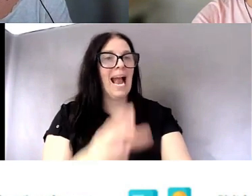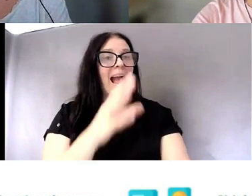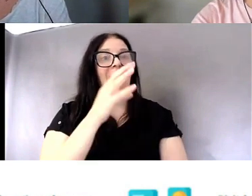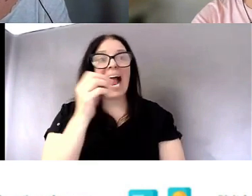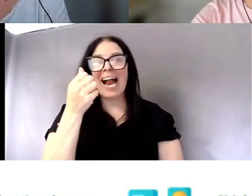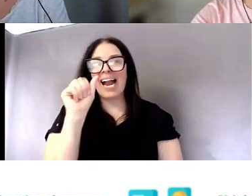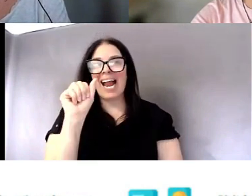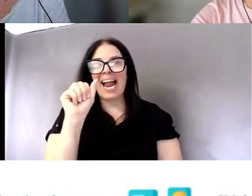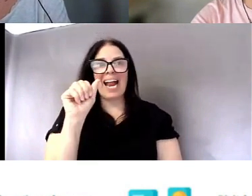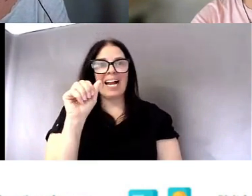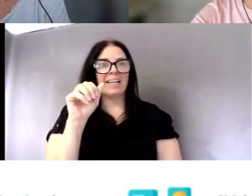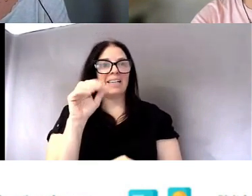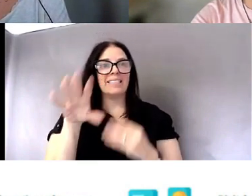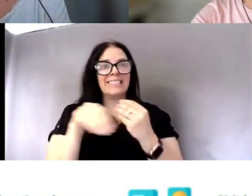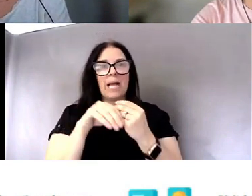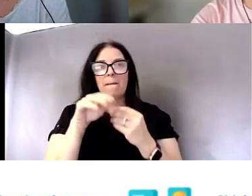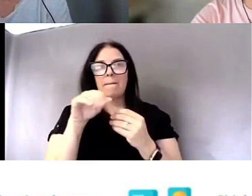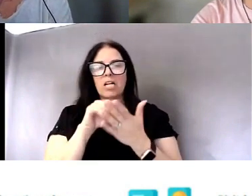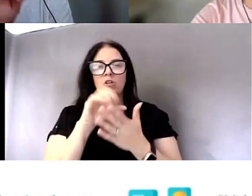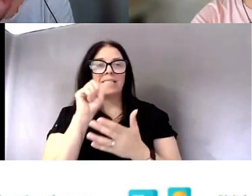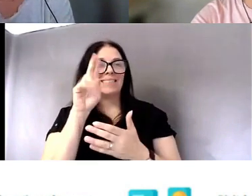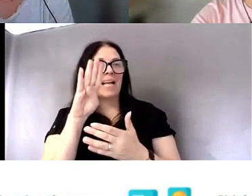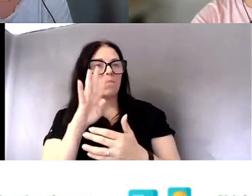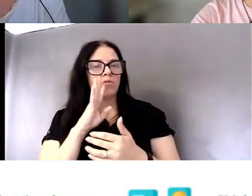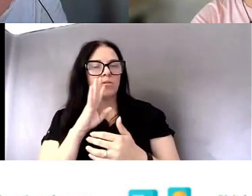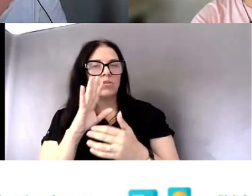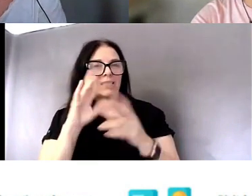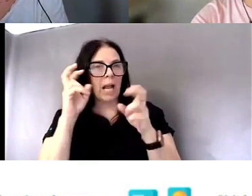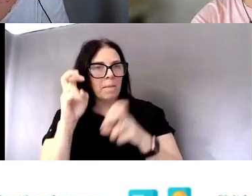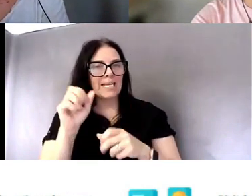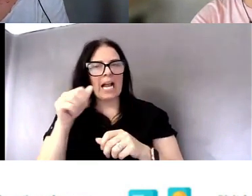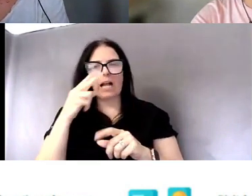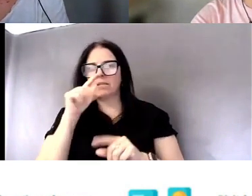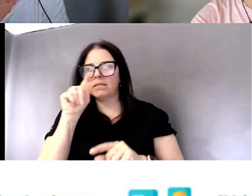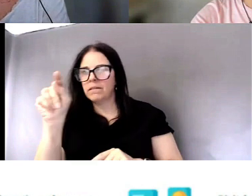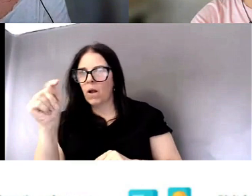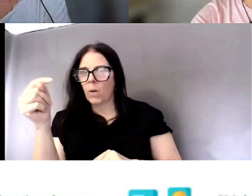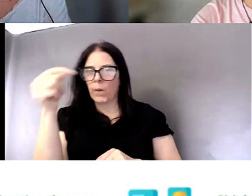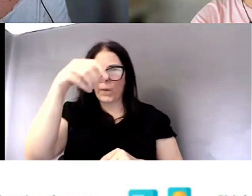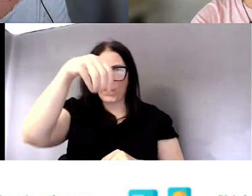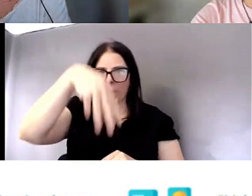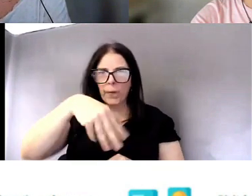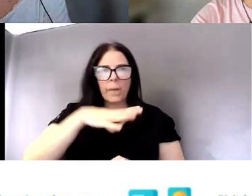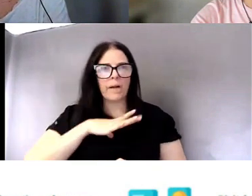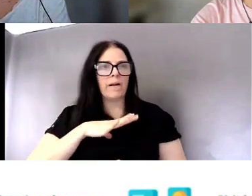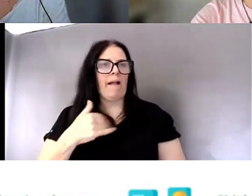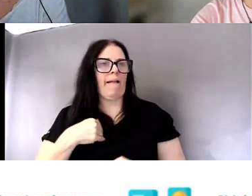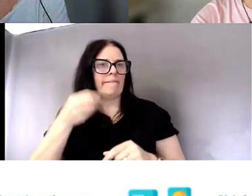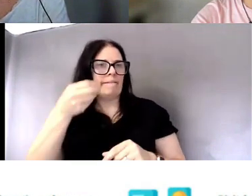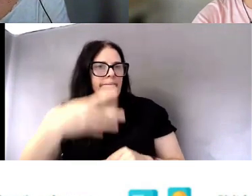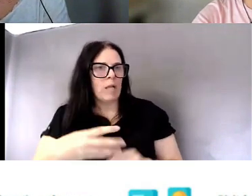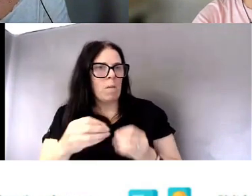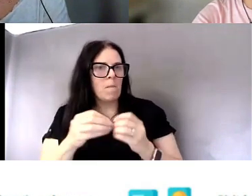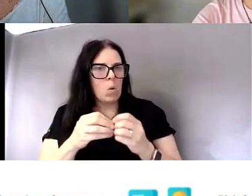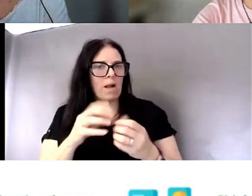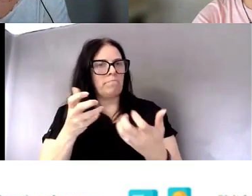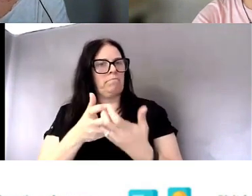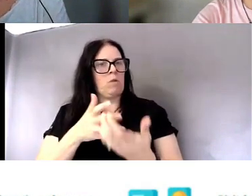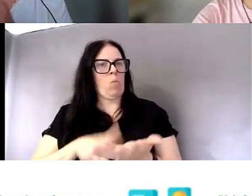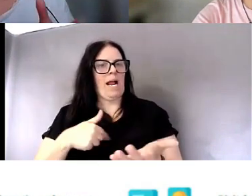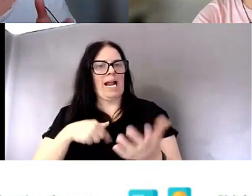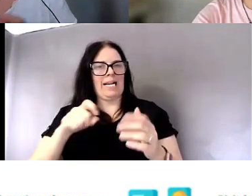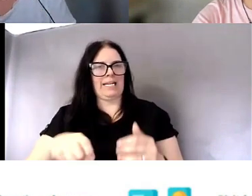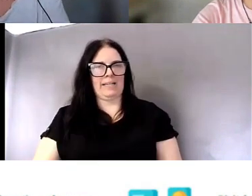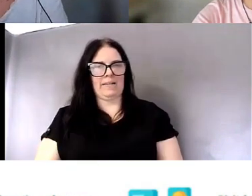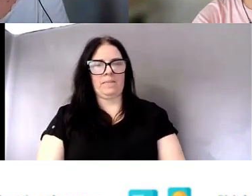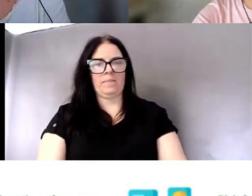or topics. So you can go right into something specific that suits your